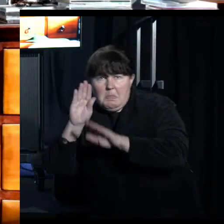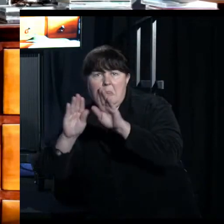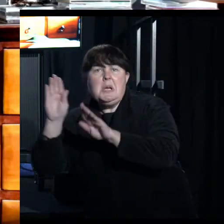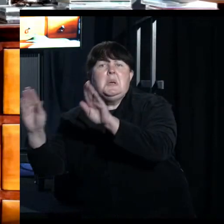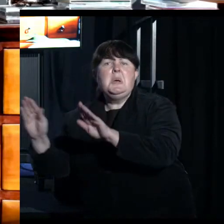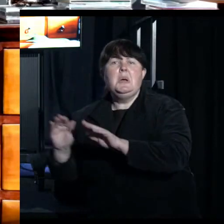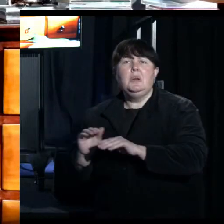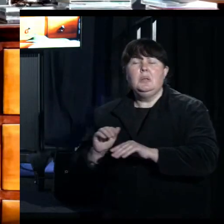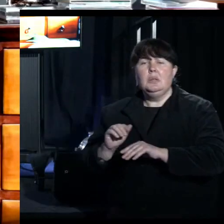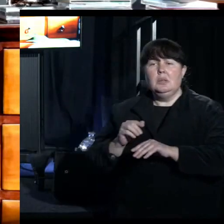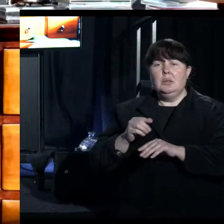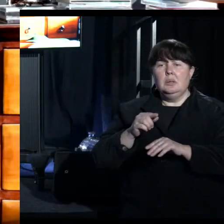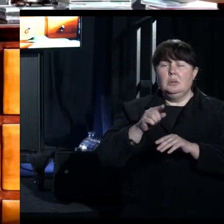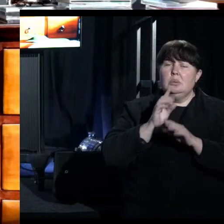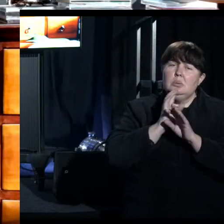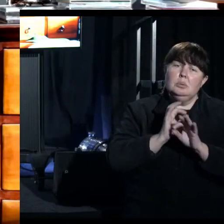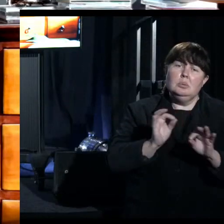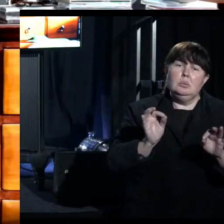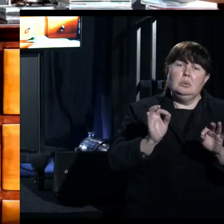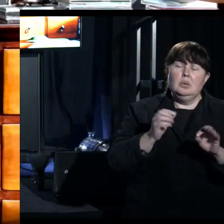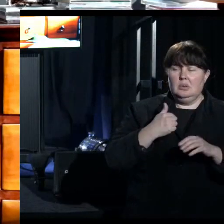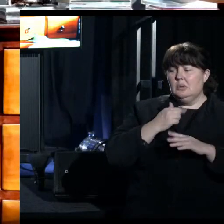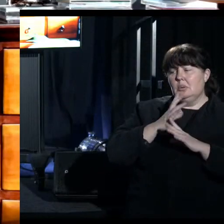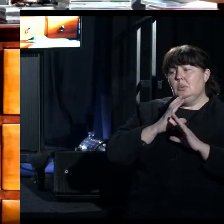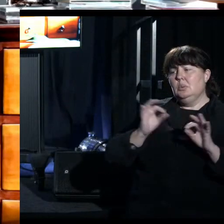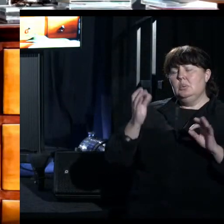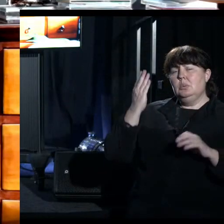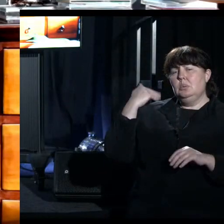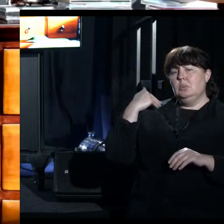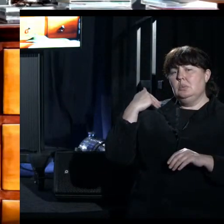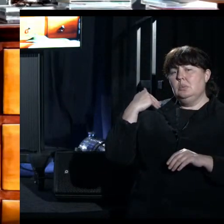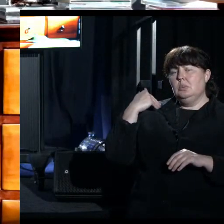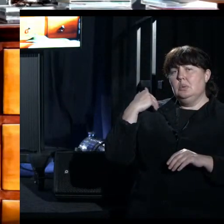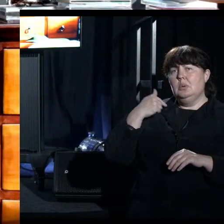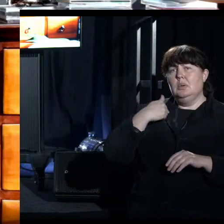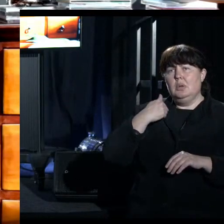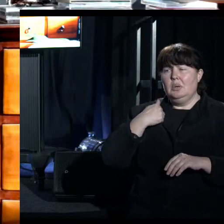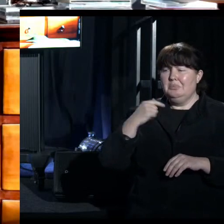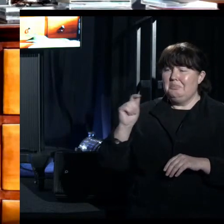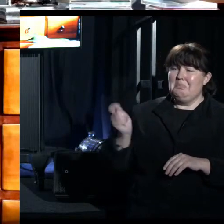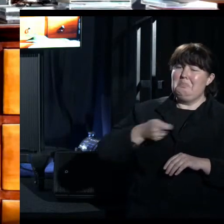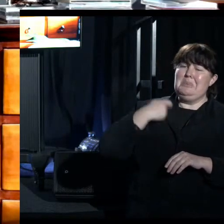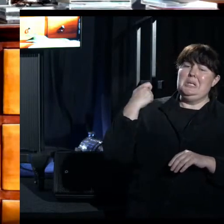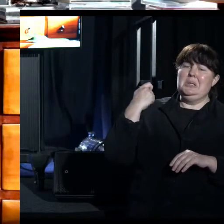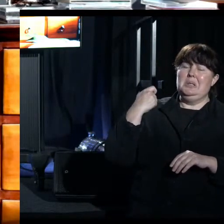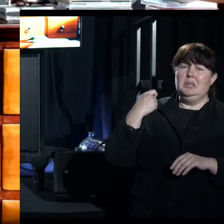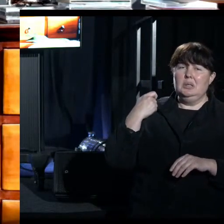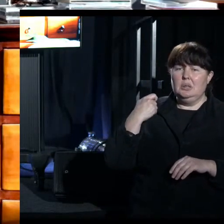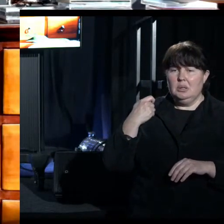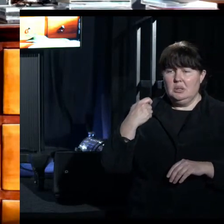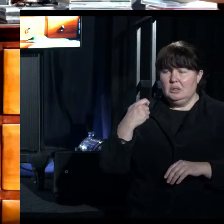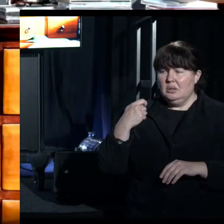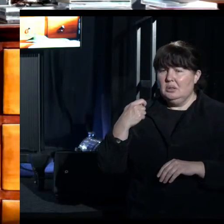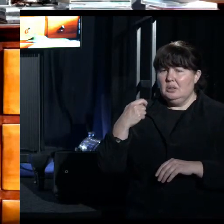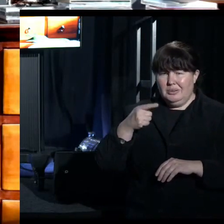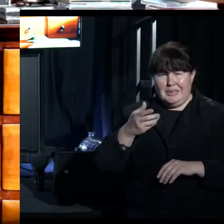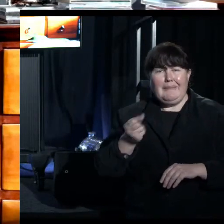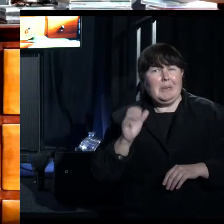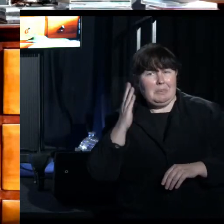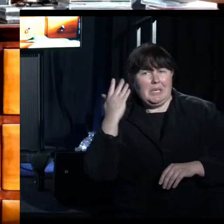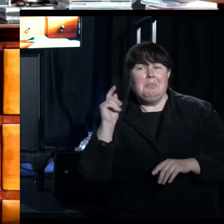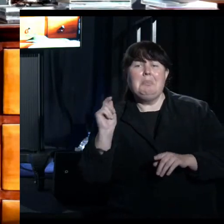bent and bleeding. I was bleeding. I was frozen. You were holding. I